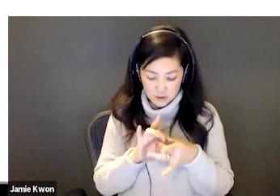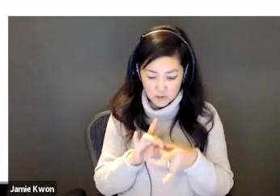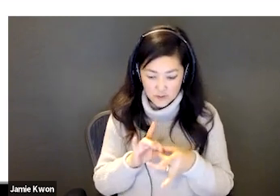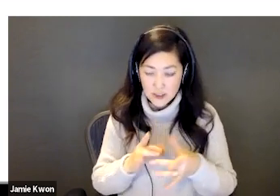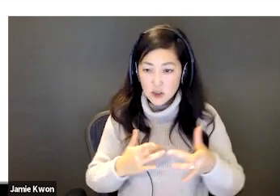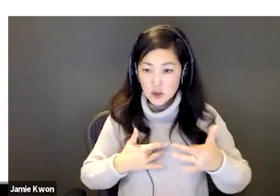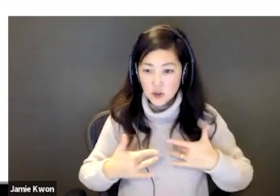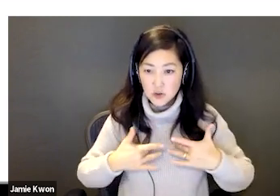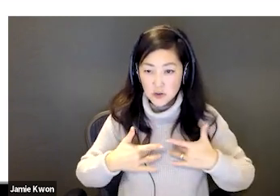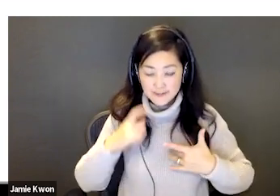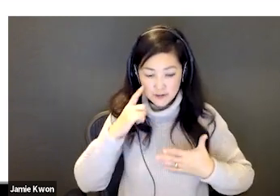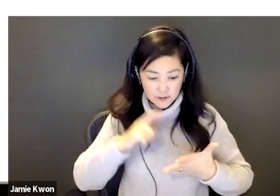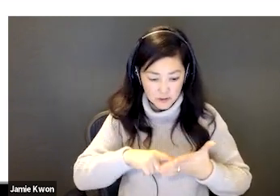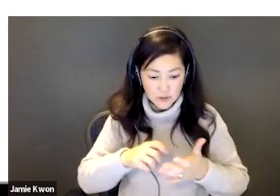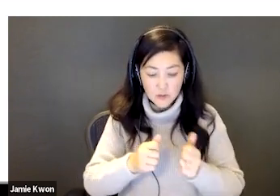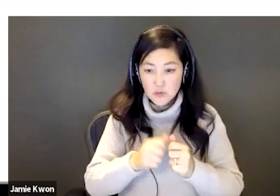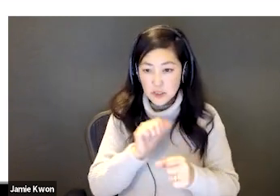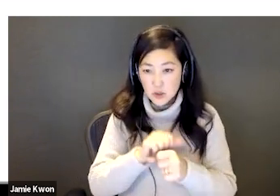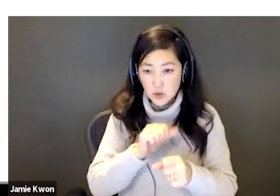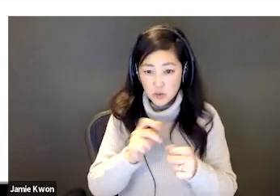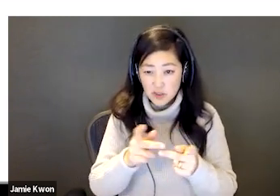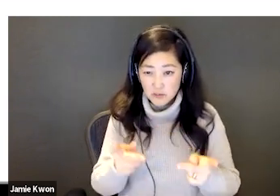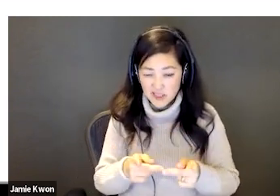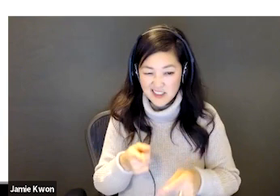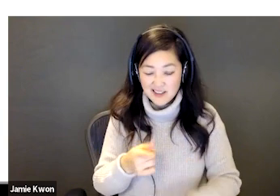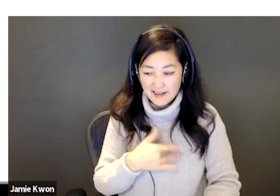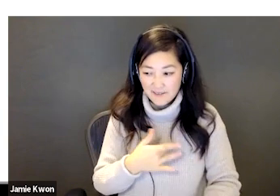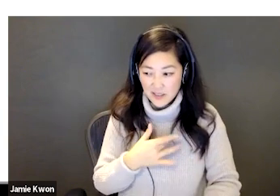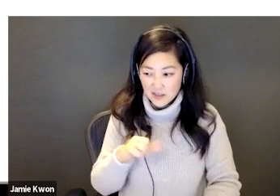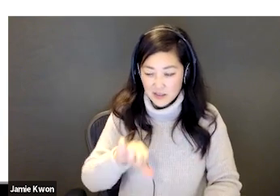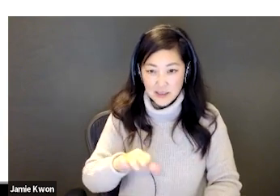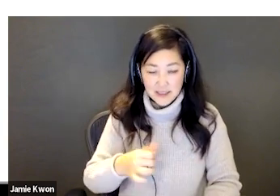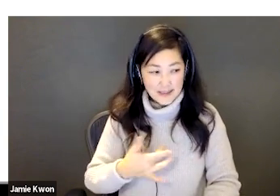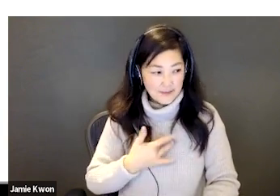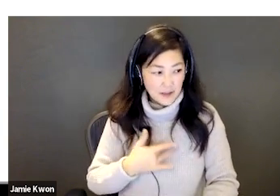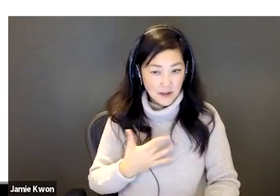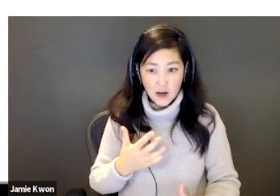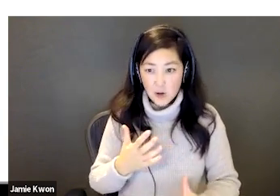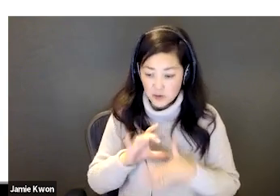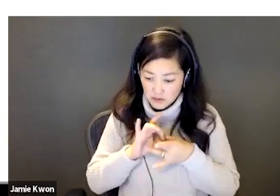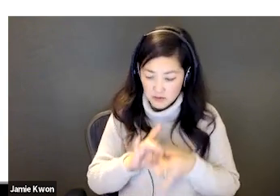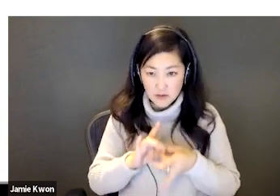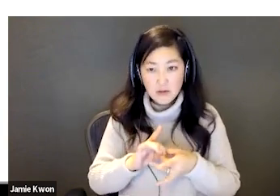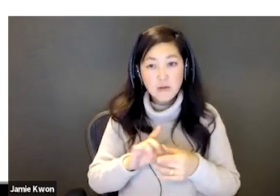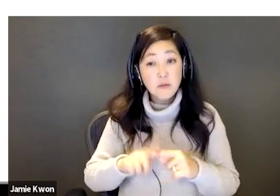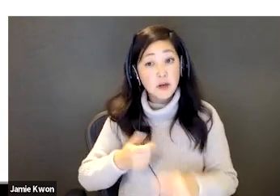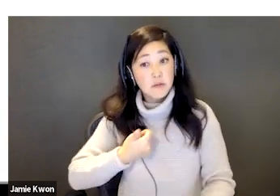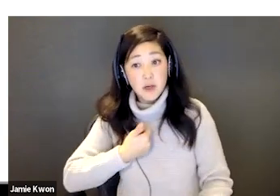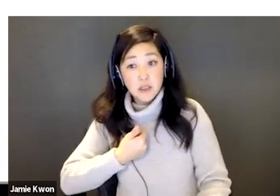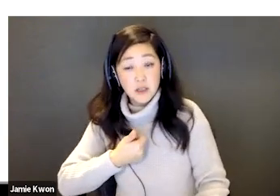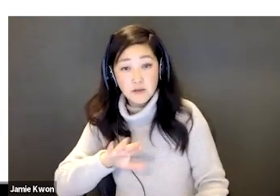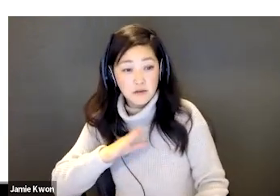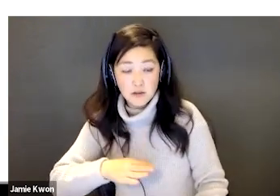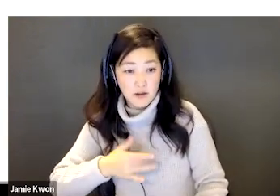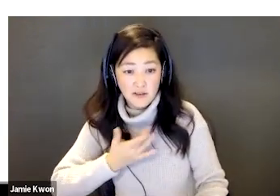we see in a workplace are based in this feeling of rejection, the seeking of belonging. As a neurodivergent woman, I never felt like